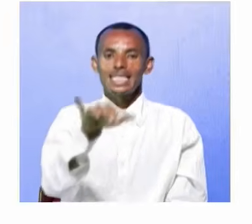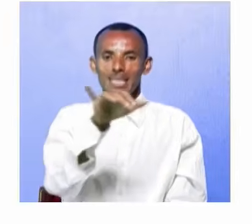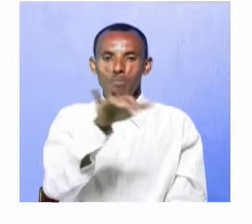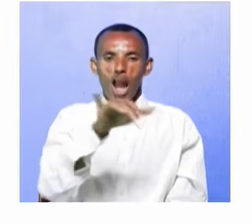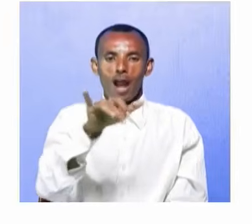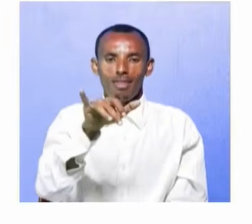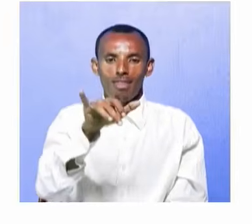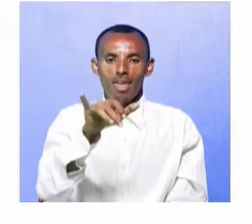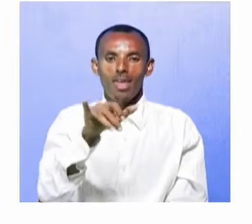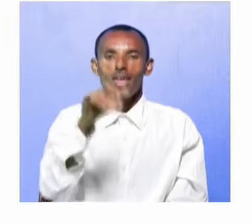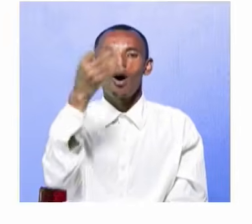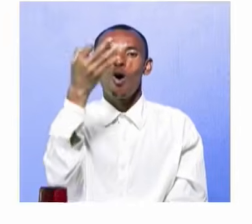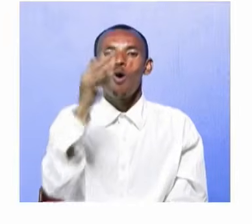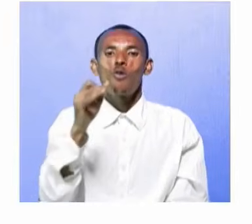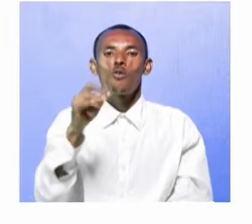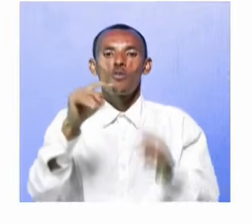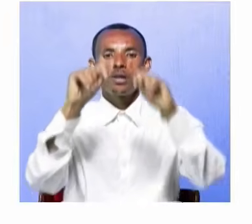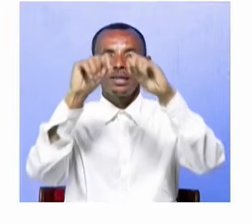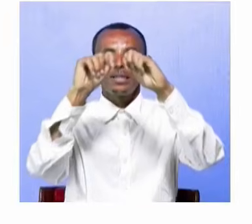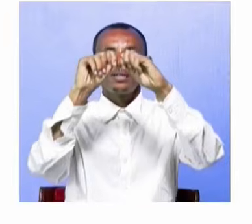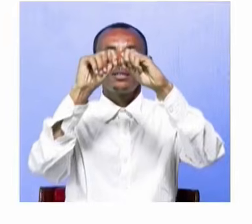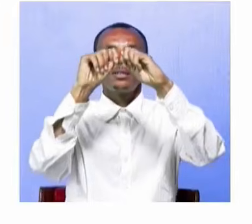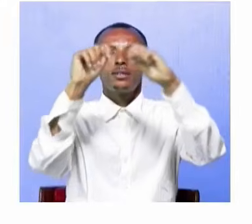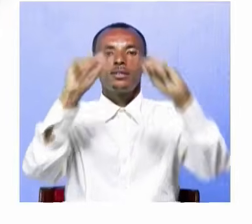Similarity of triangles.